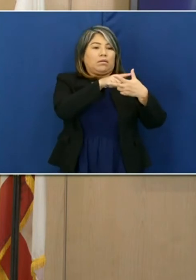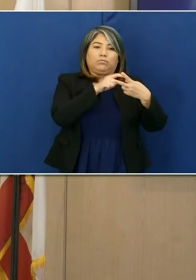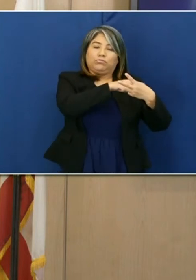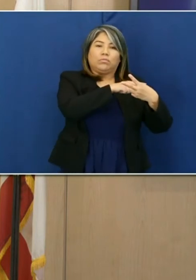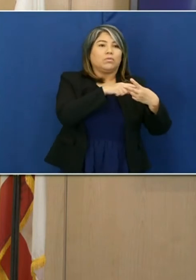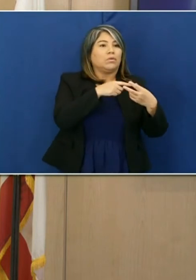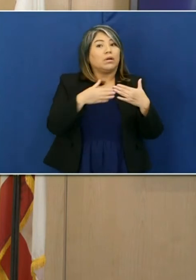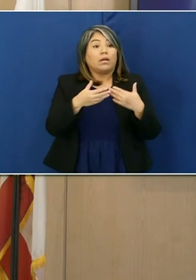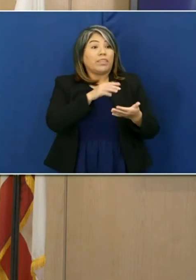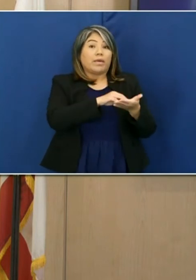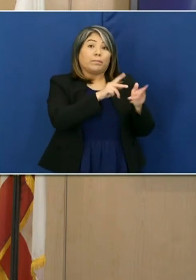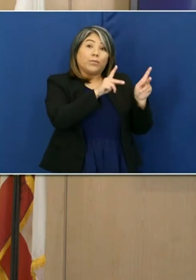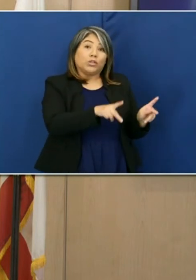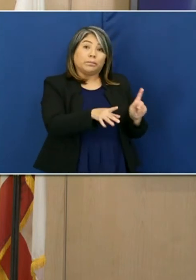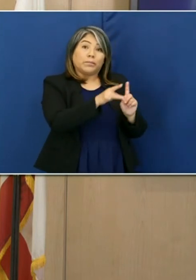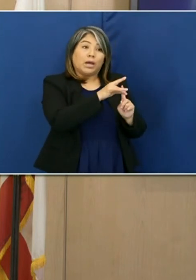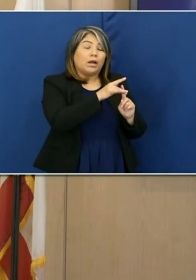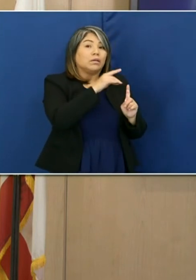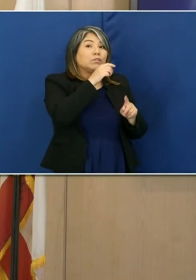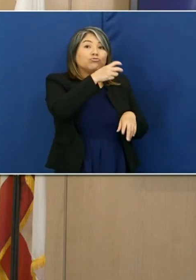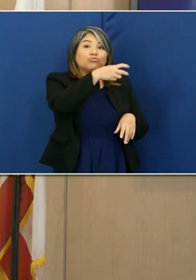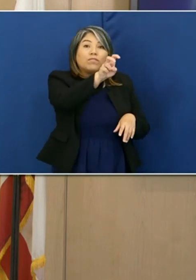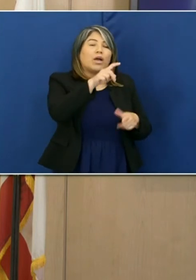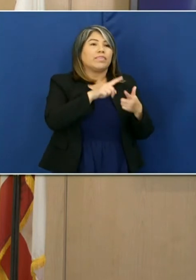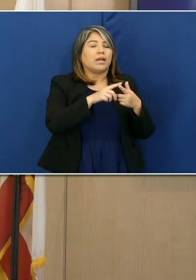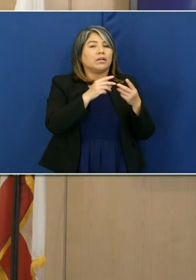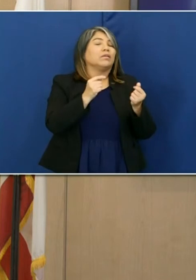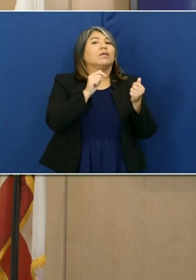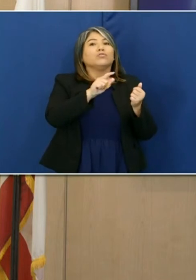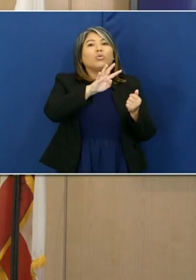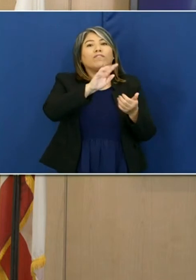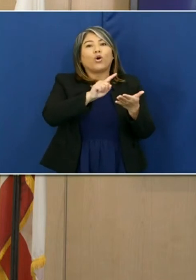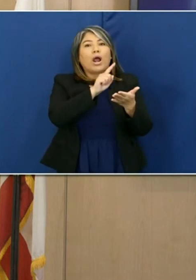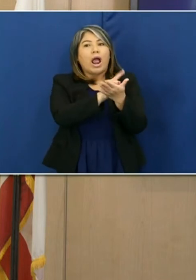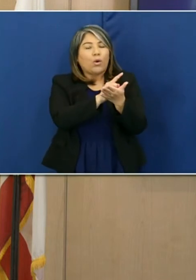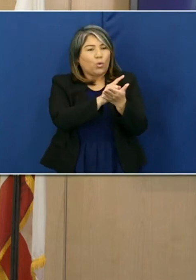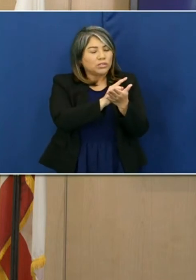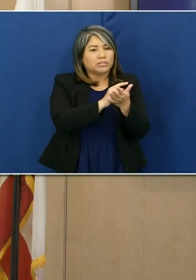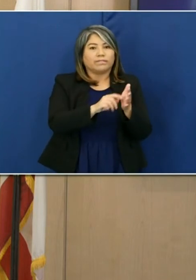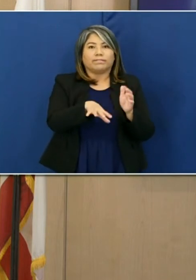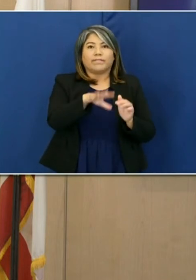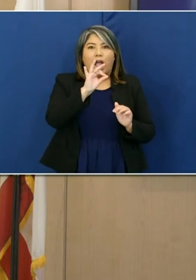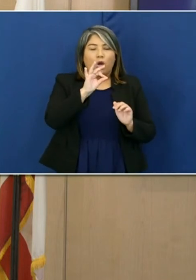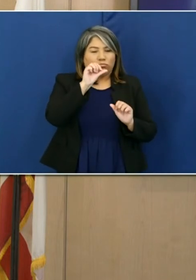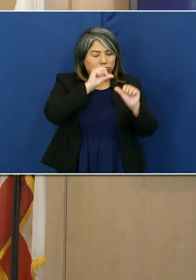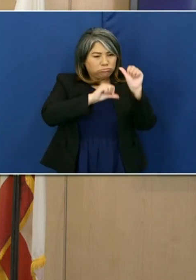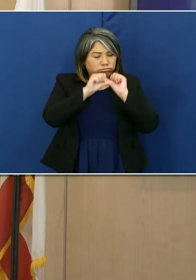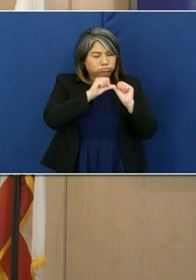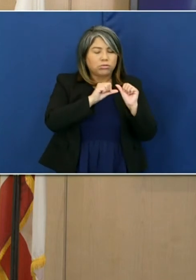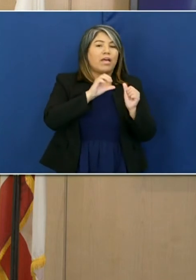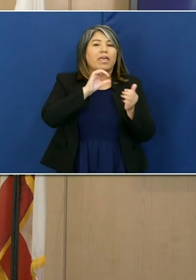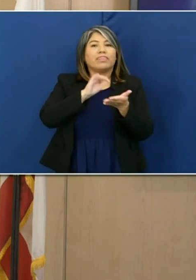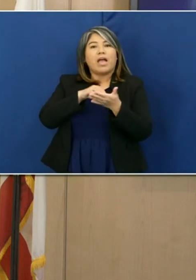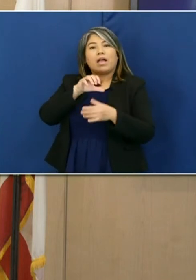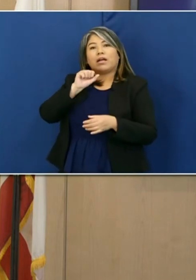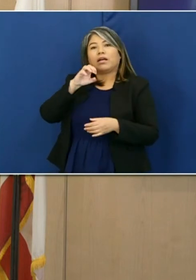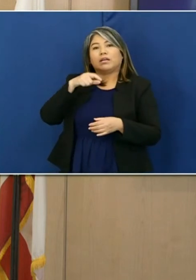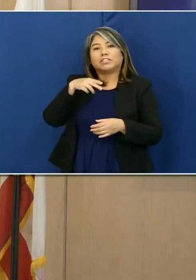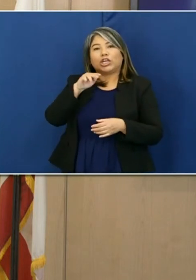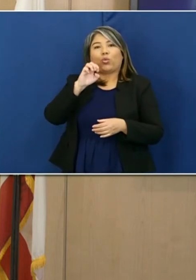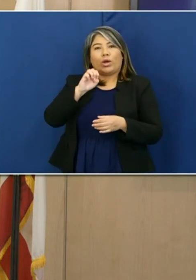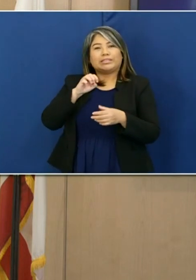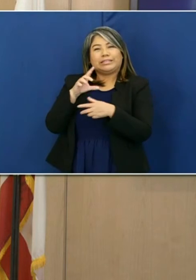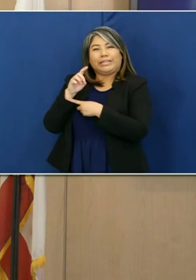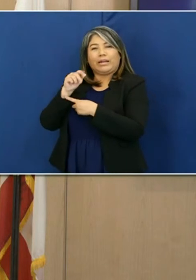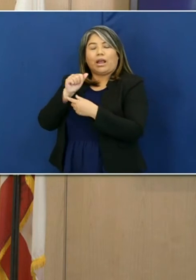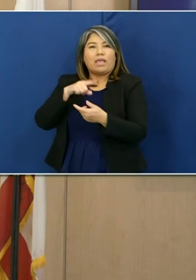having it sequenced so quickly, really within 24 hours of detection, I think is astounding, and really a